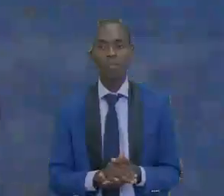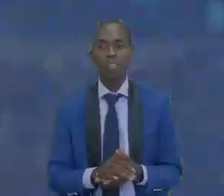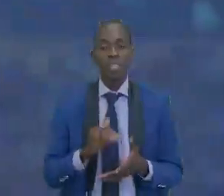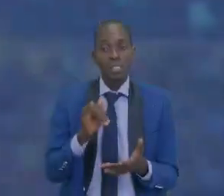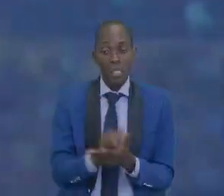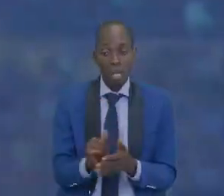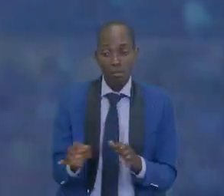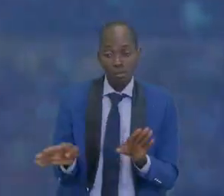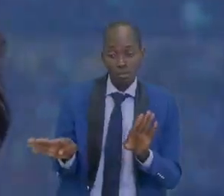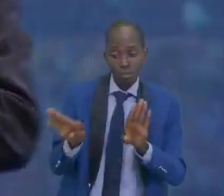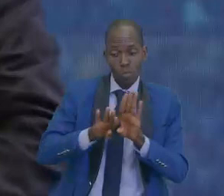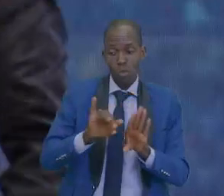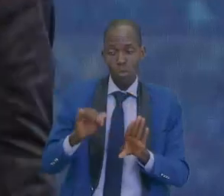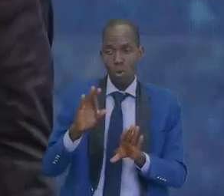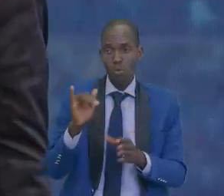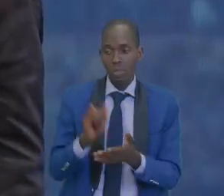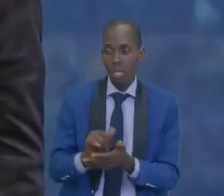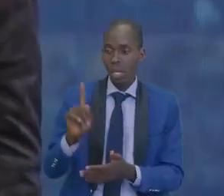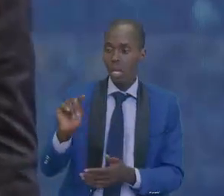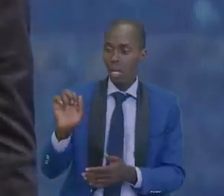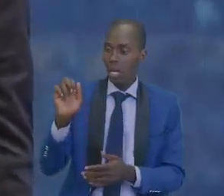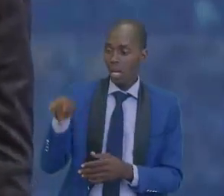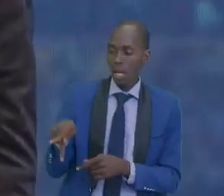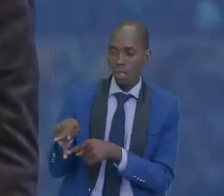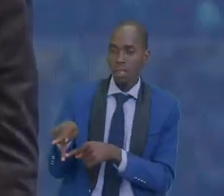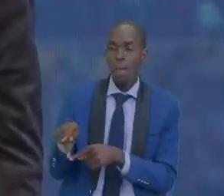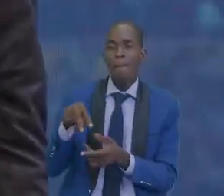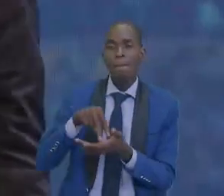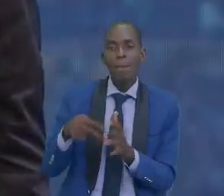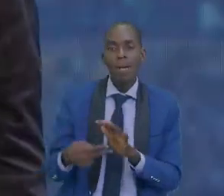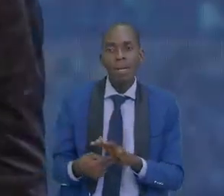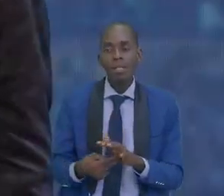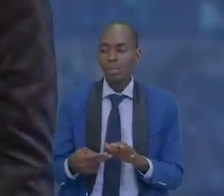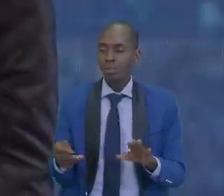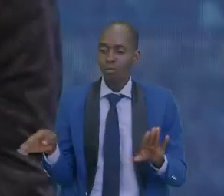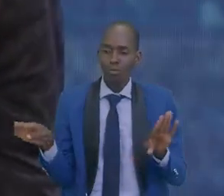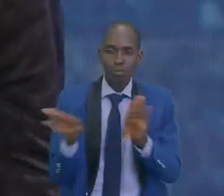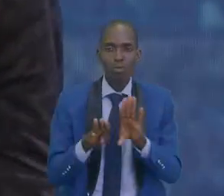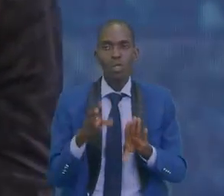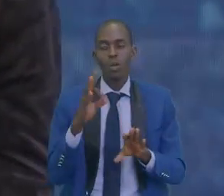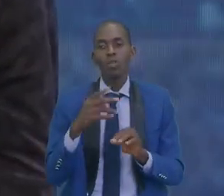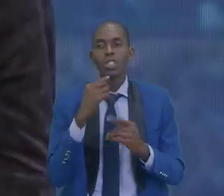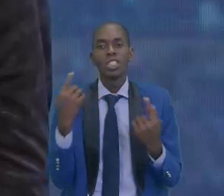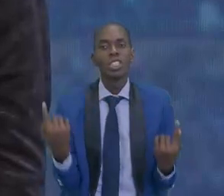tap is the stopping of the sinful habit.